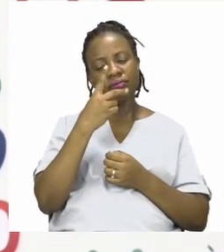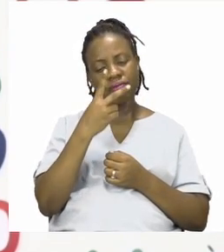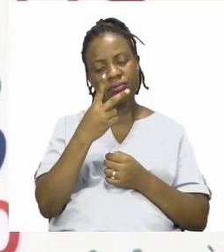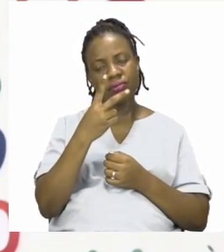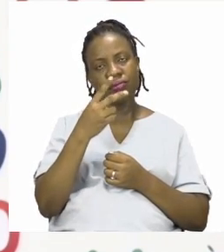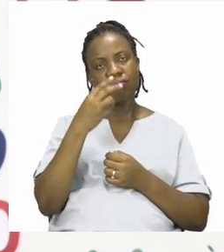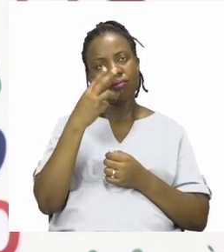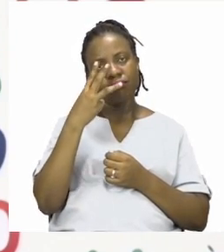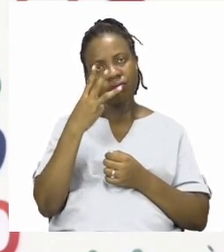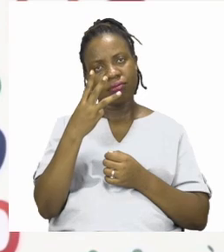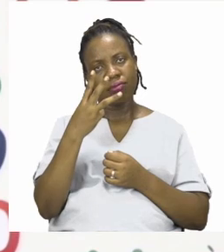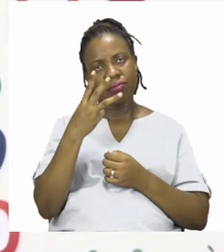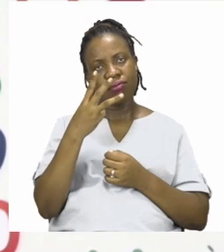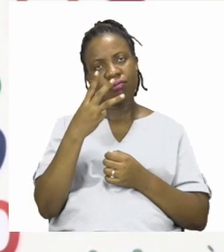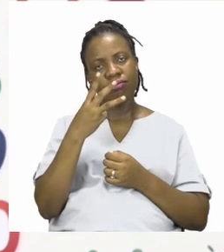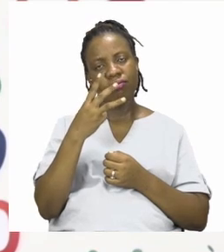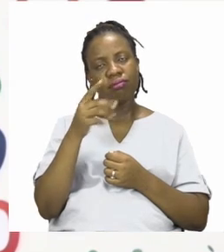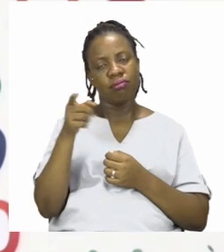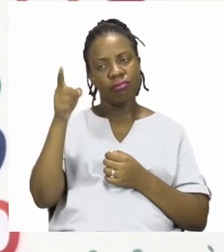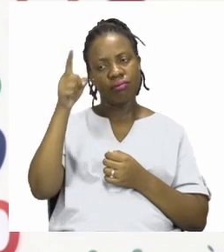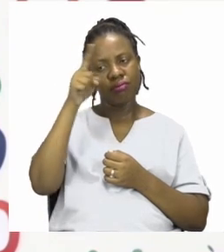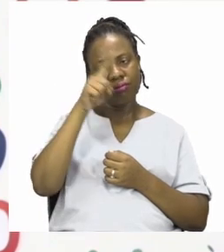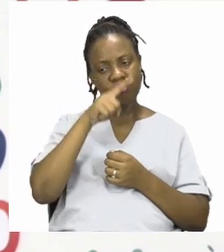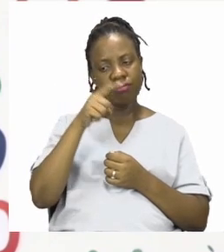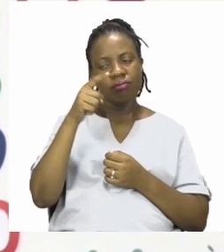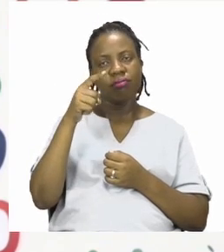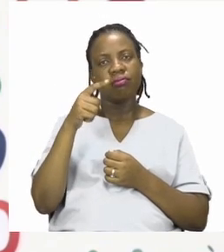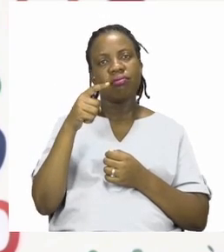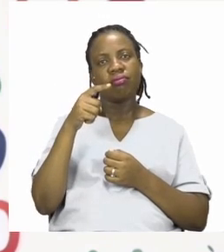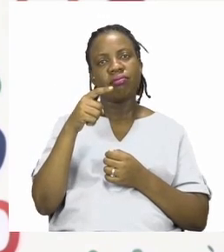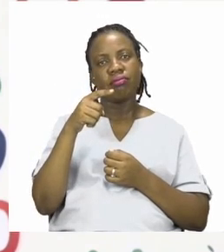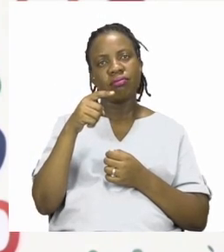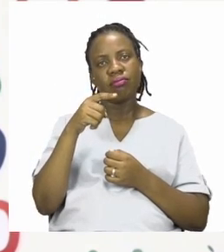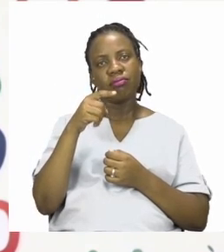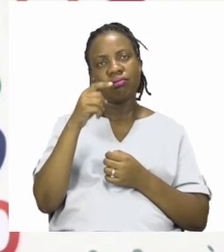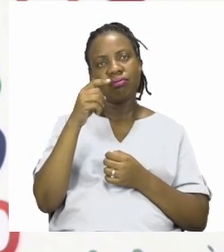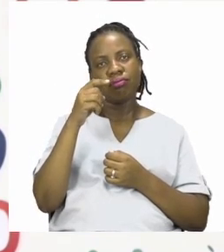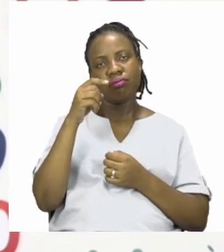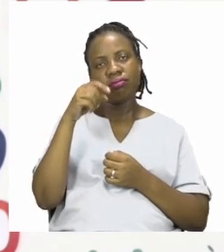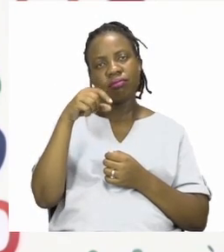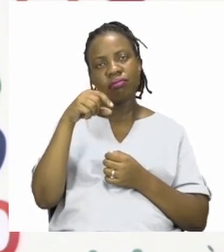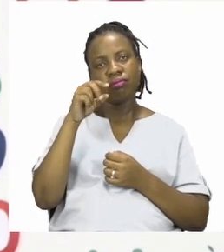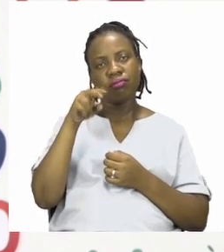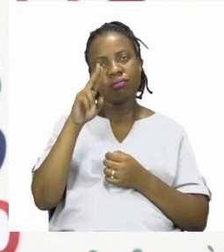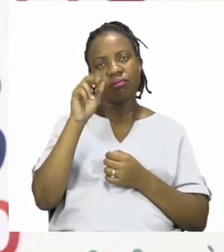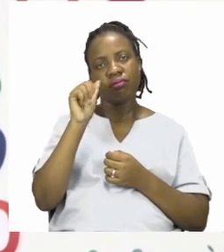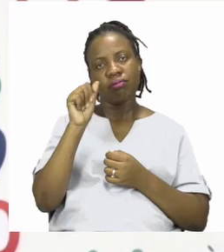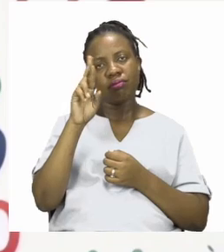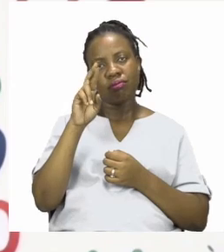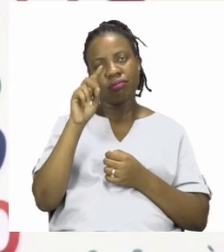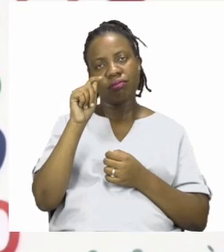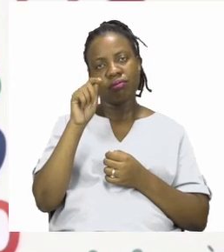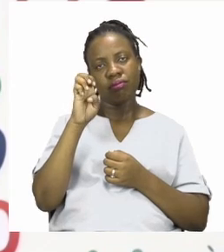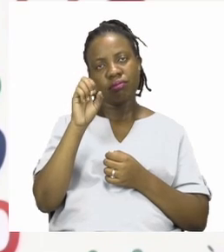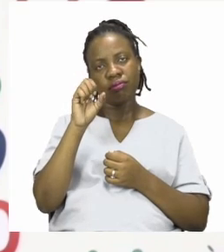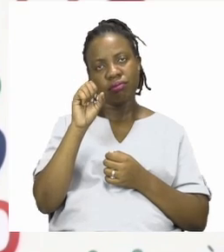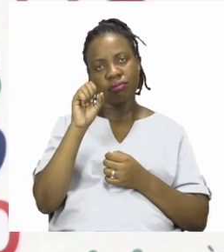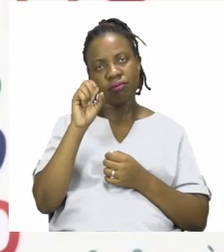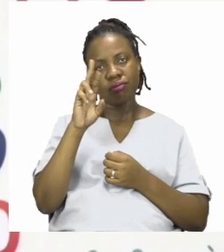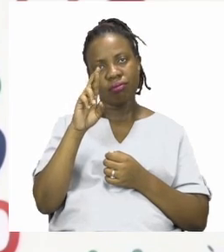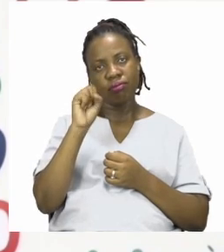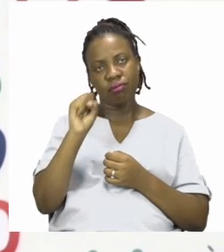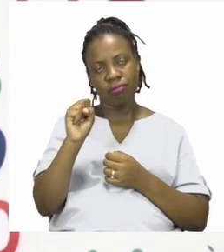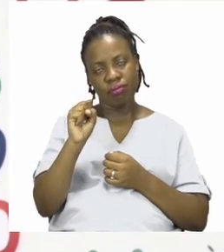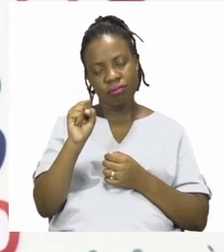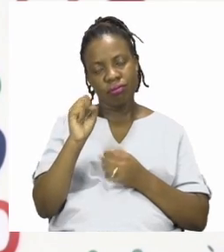3/4. There we have it, everyone. I need you to go ahead now and try and finish all the shading for all